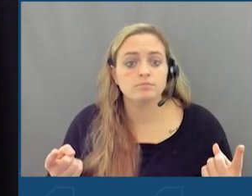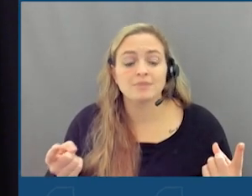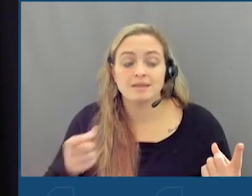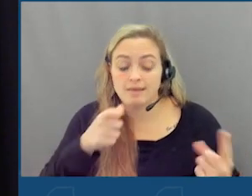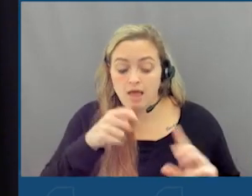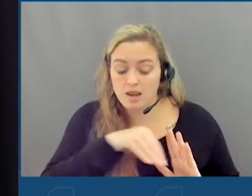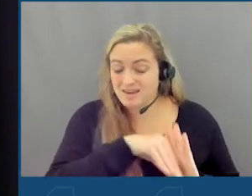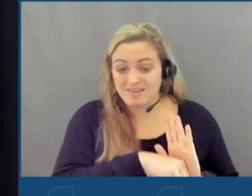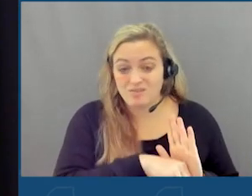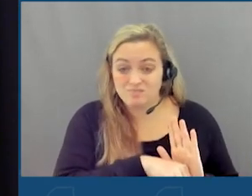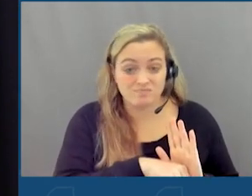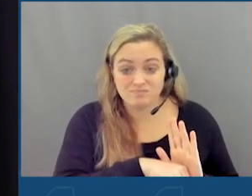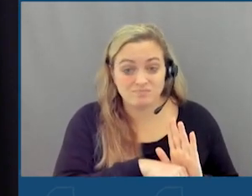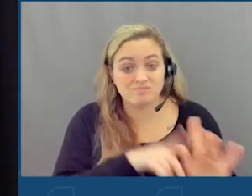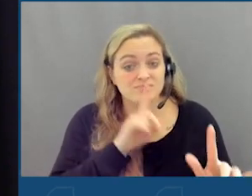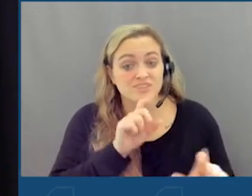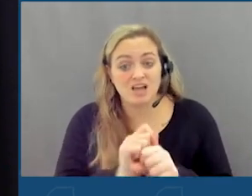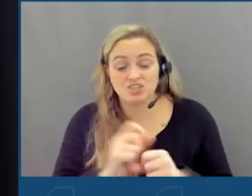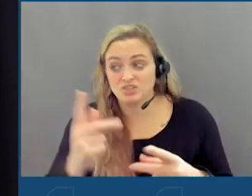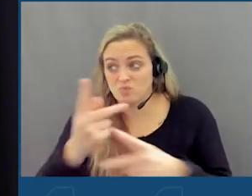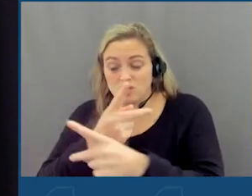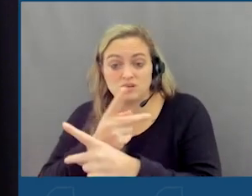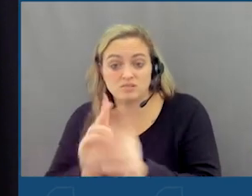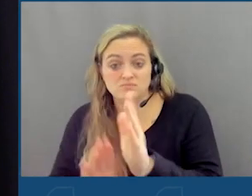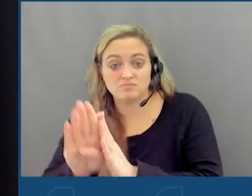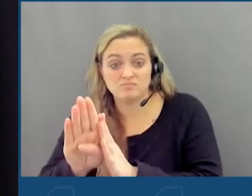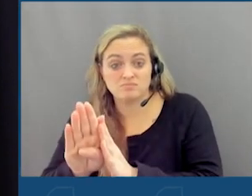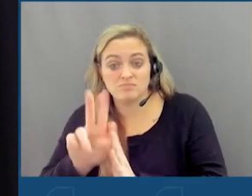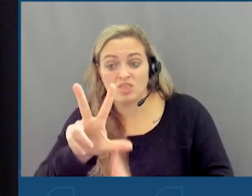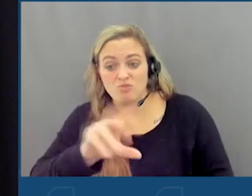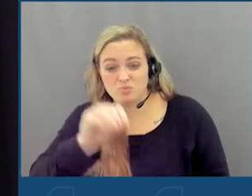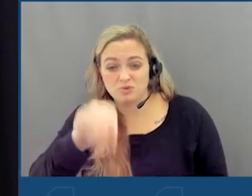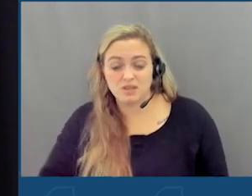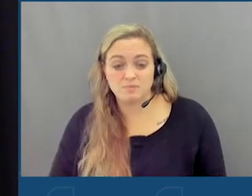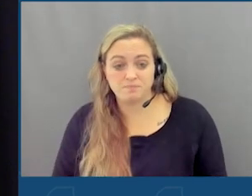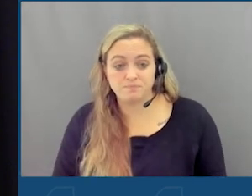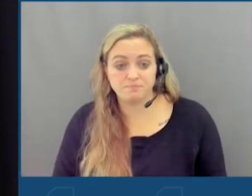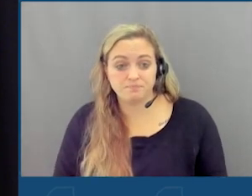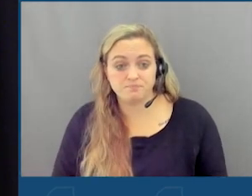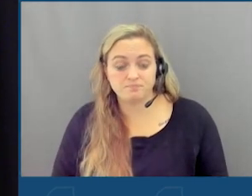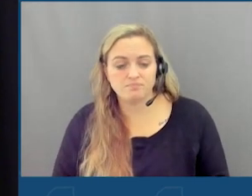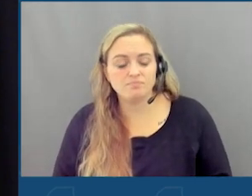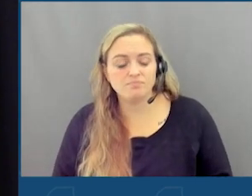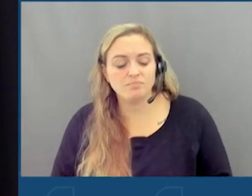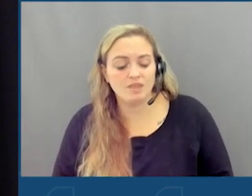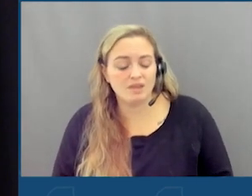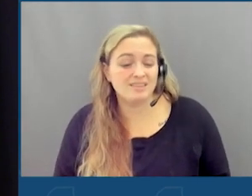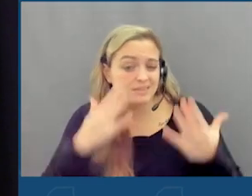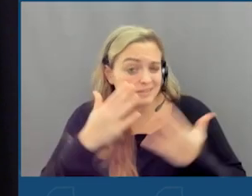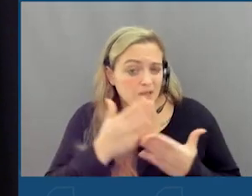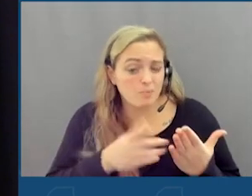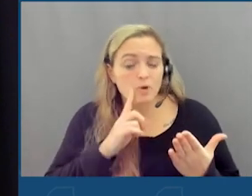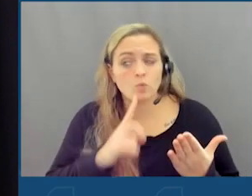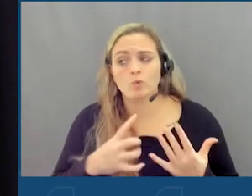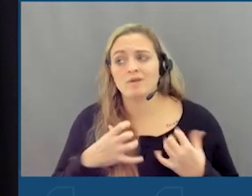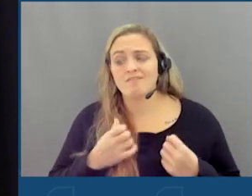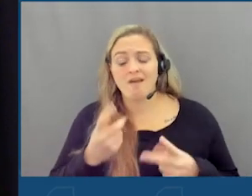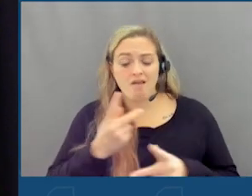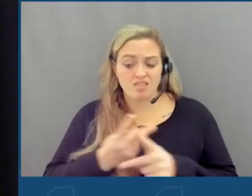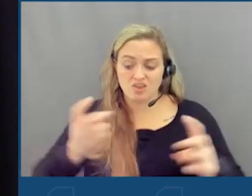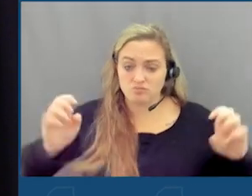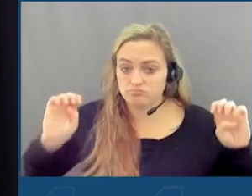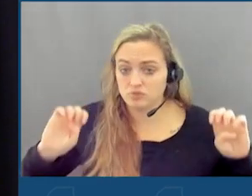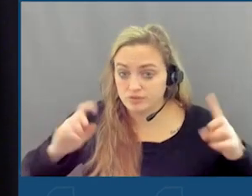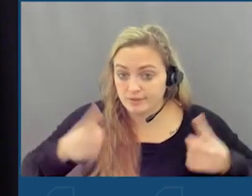down, it actually rose. It rose 3%. The sad truth is we have a health care crisis on our